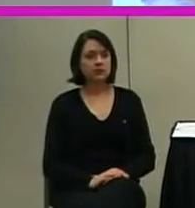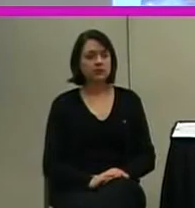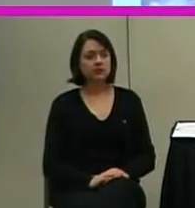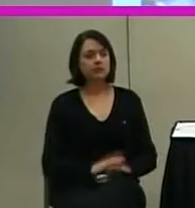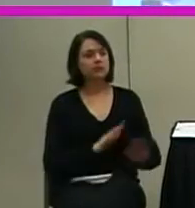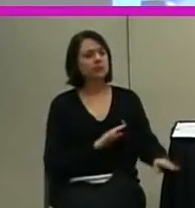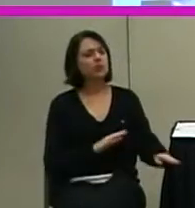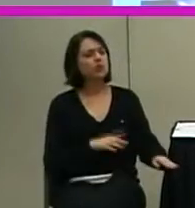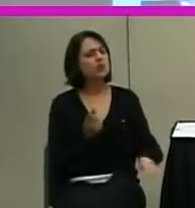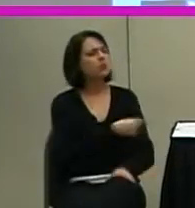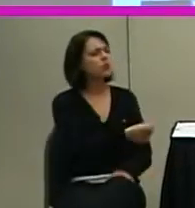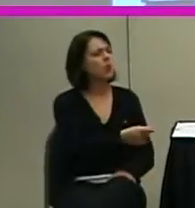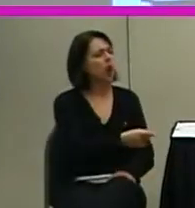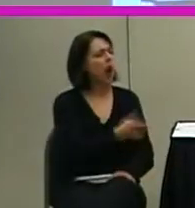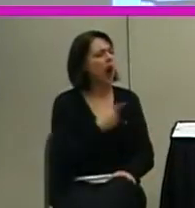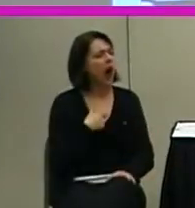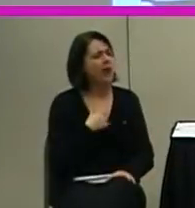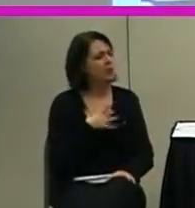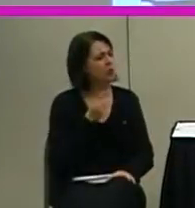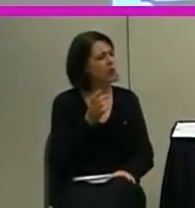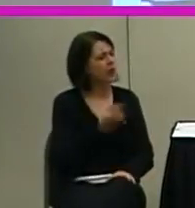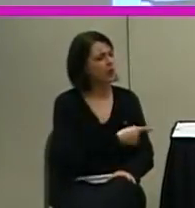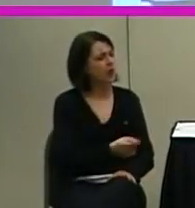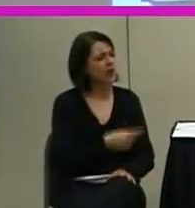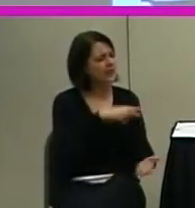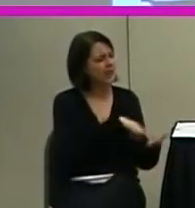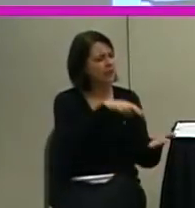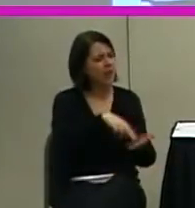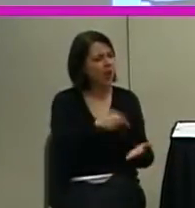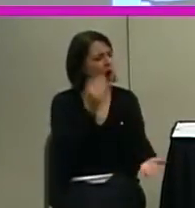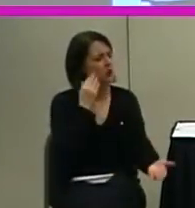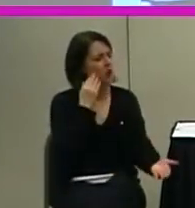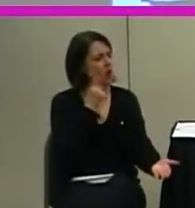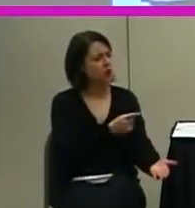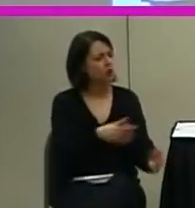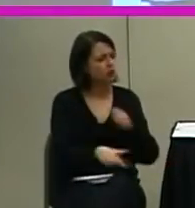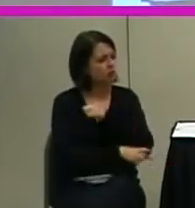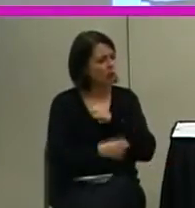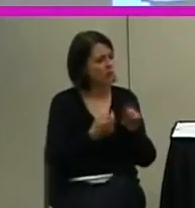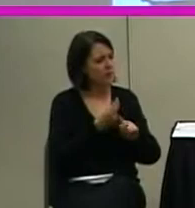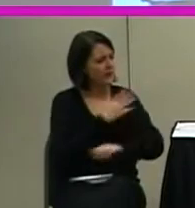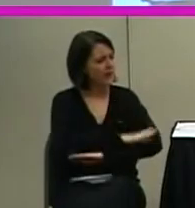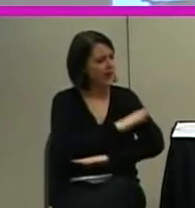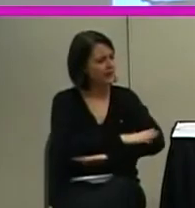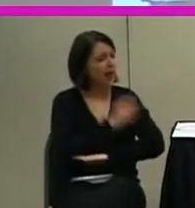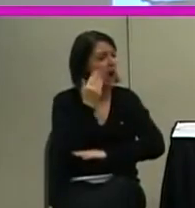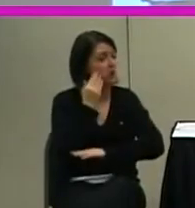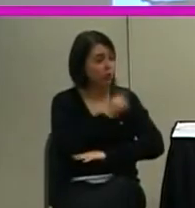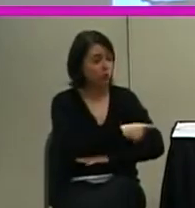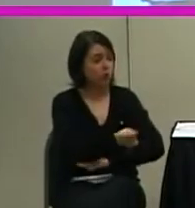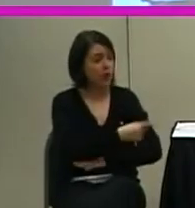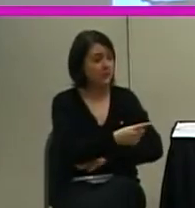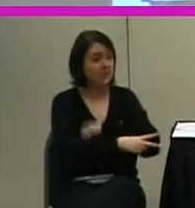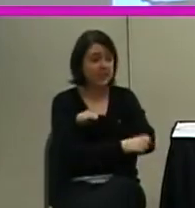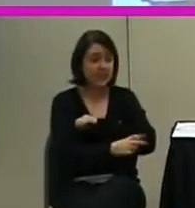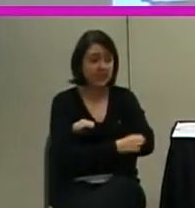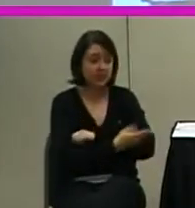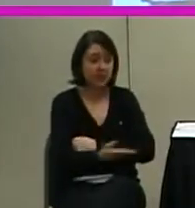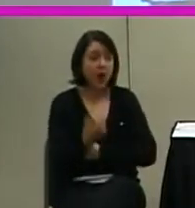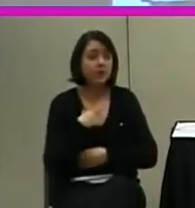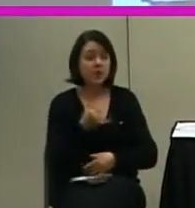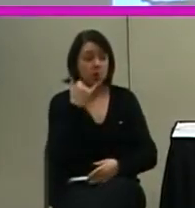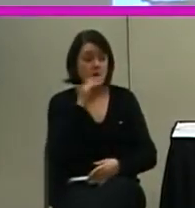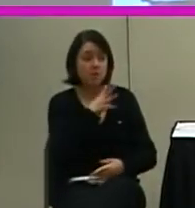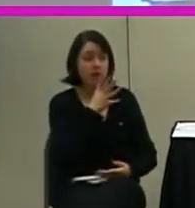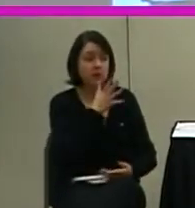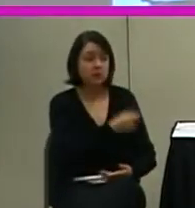Francesca and Darian, I don't like you guys standing over here. I know you took some stuff off my desk. I know you guys have been stealing stuff. I'm going to call your